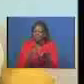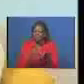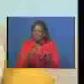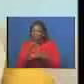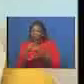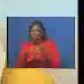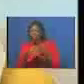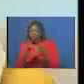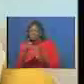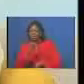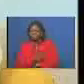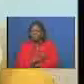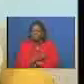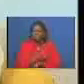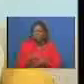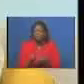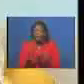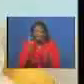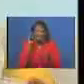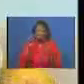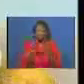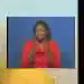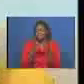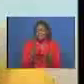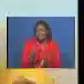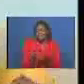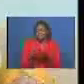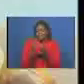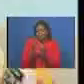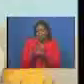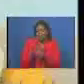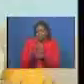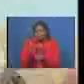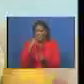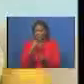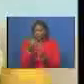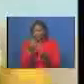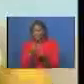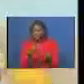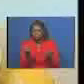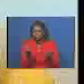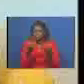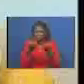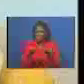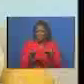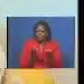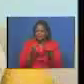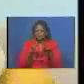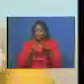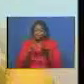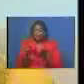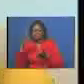the internet also has really helped a lot because children with albinism need a little bigger print they need